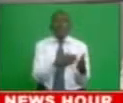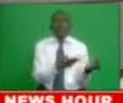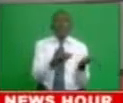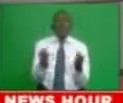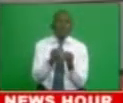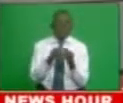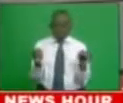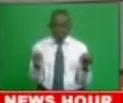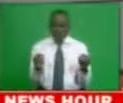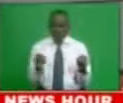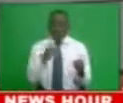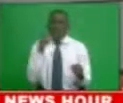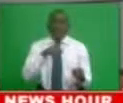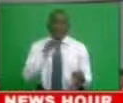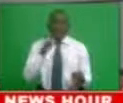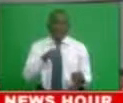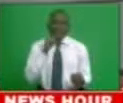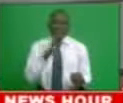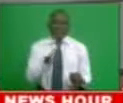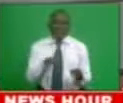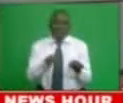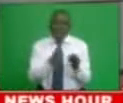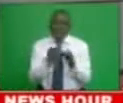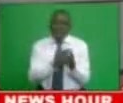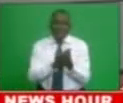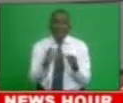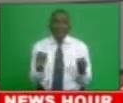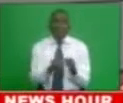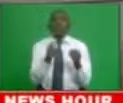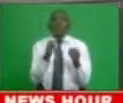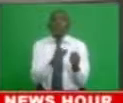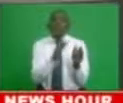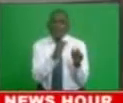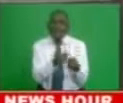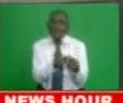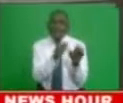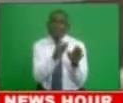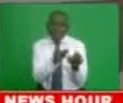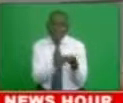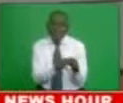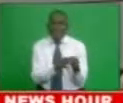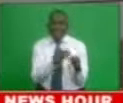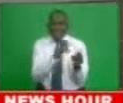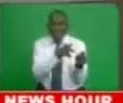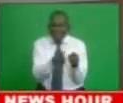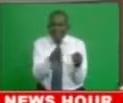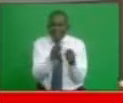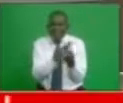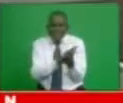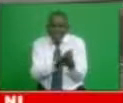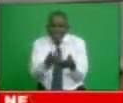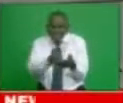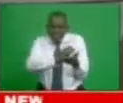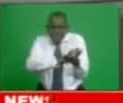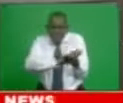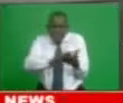myself current or in the limelight or to, no. I do music because I think that that's the right time and I want